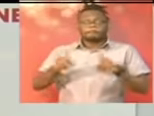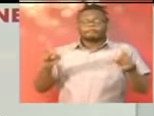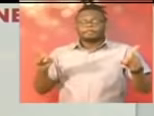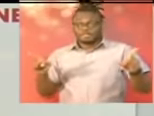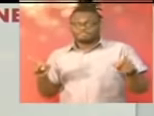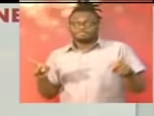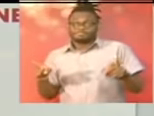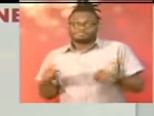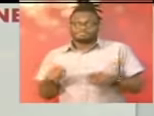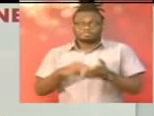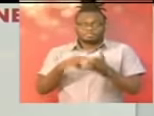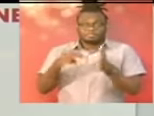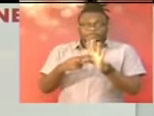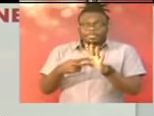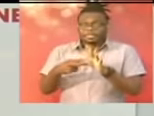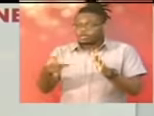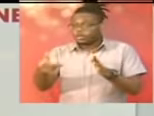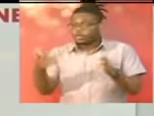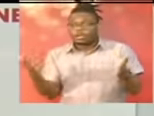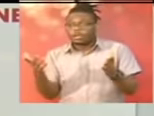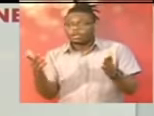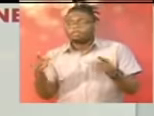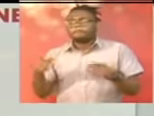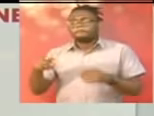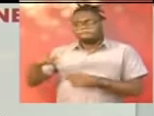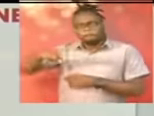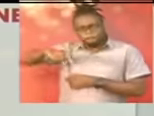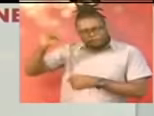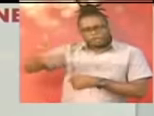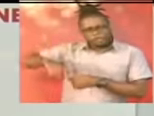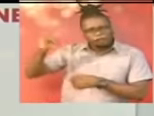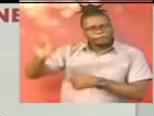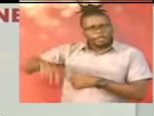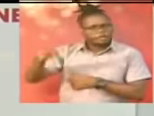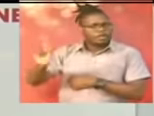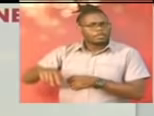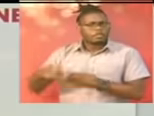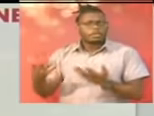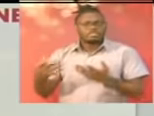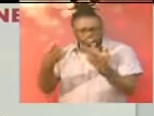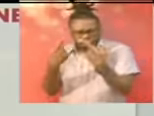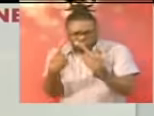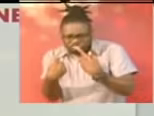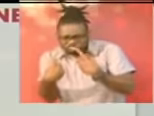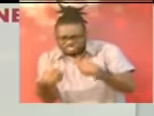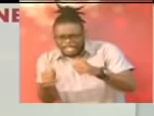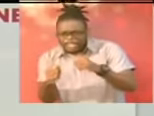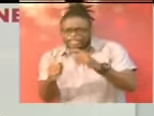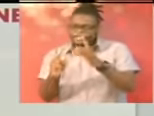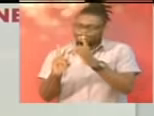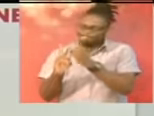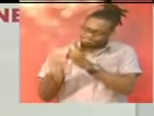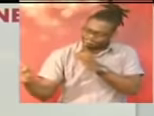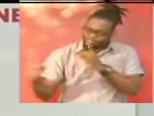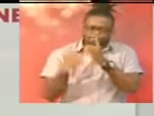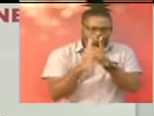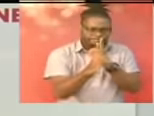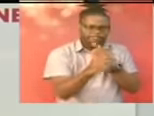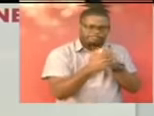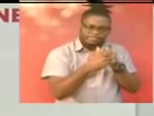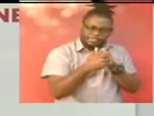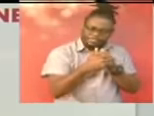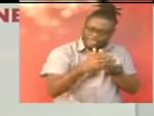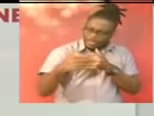best as possible to avoid any unnecessary interaction outside of the home, so that we avoid any situation whereby someone can bring it into the